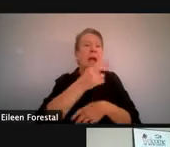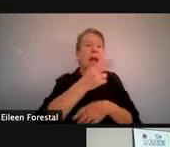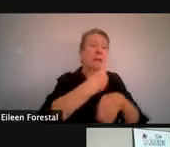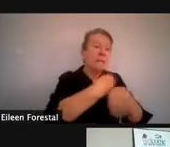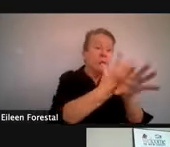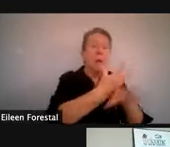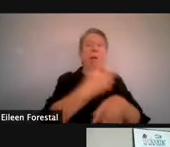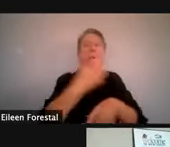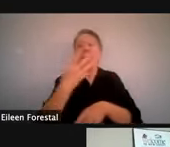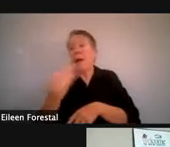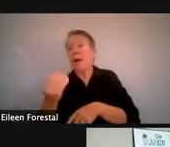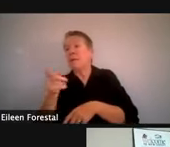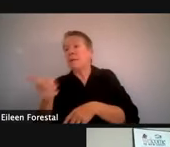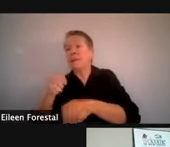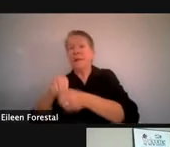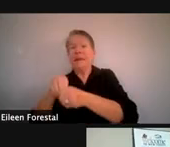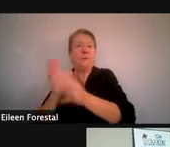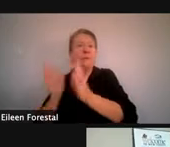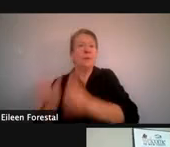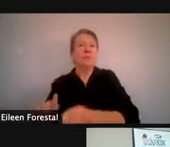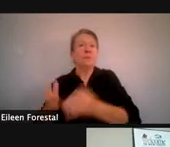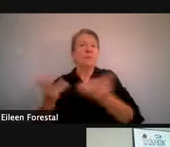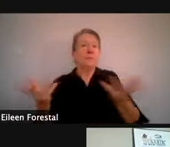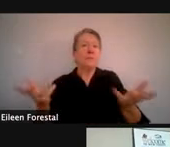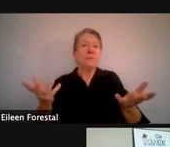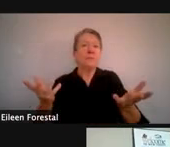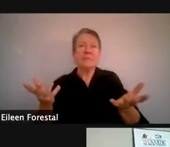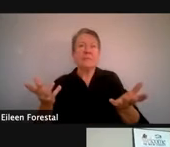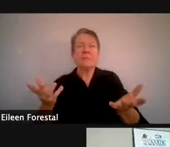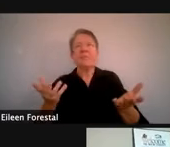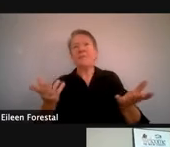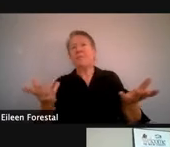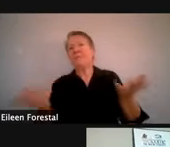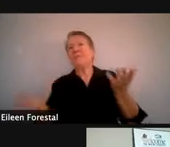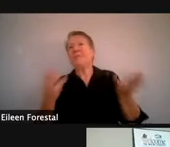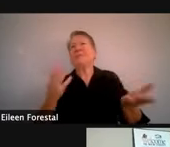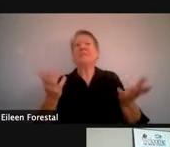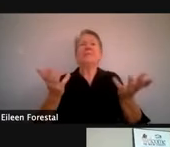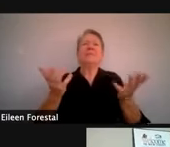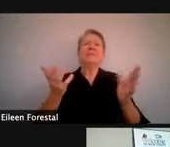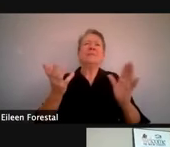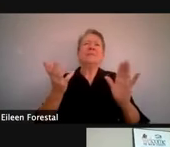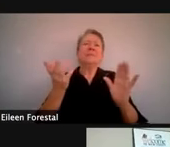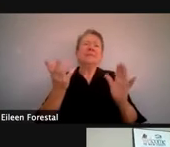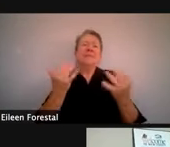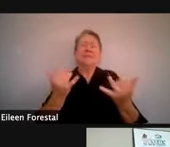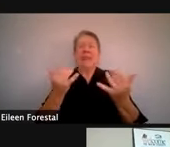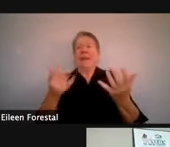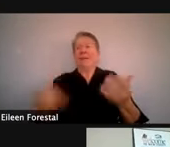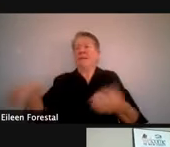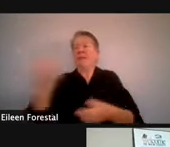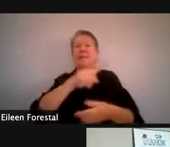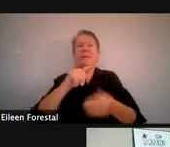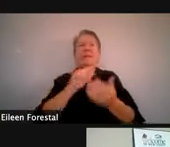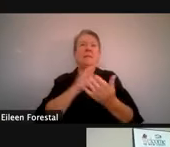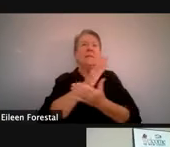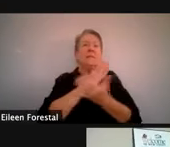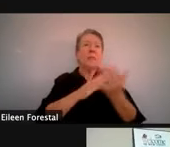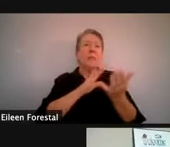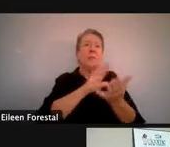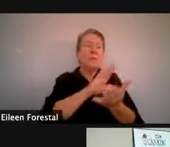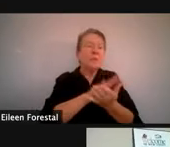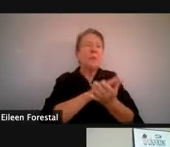today, you see exactly that's what's happening. You've got significant migration